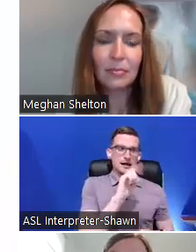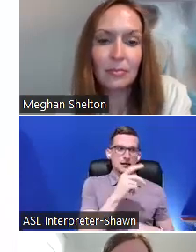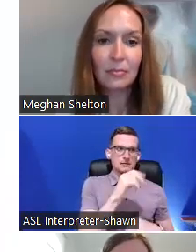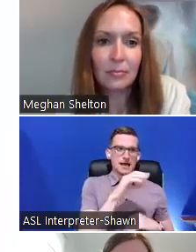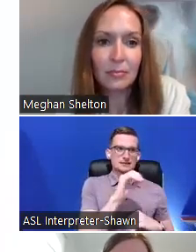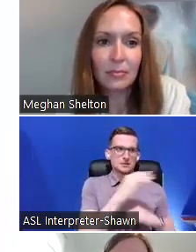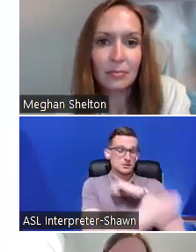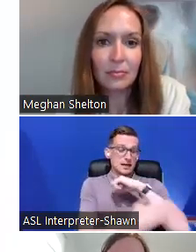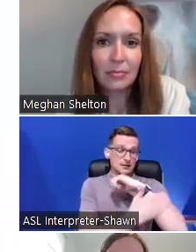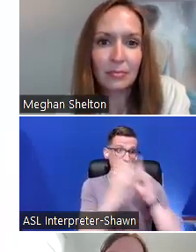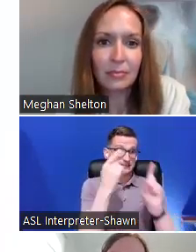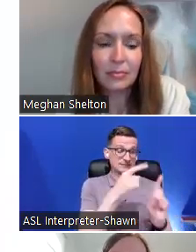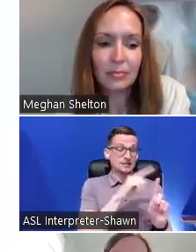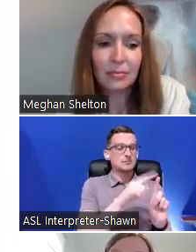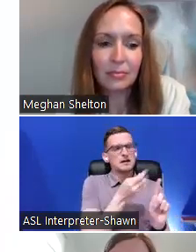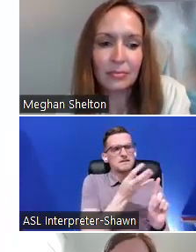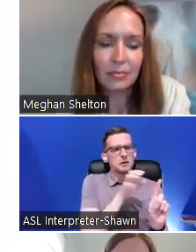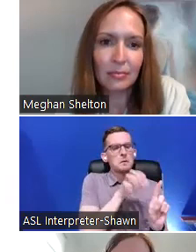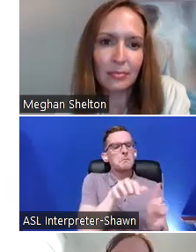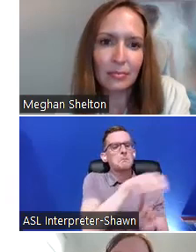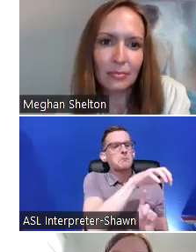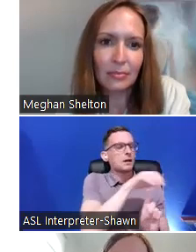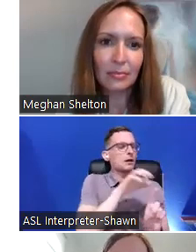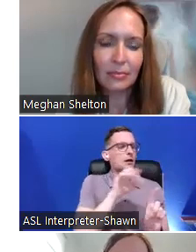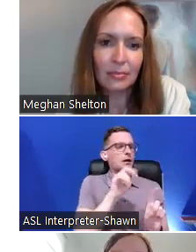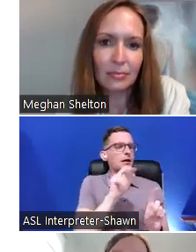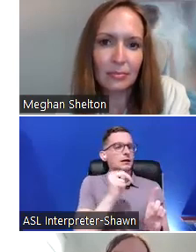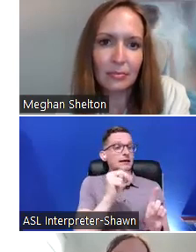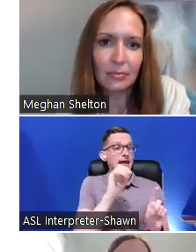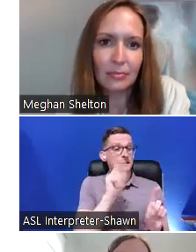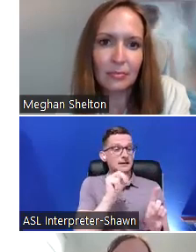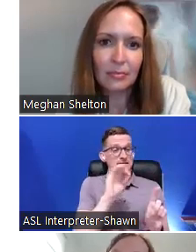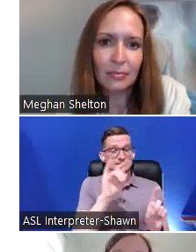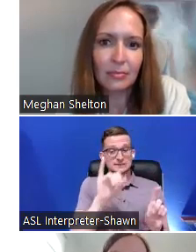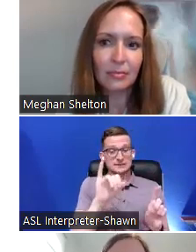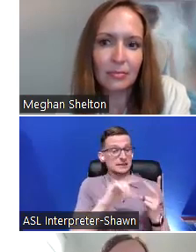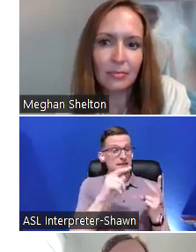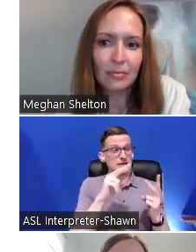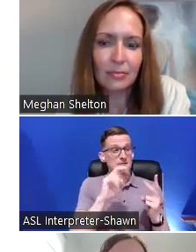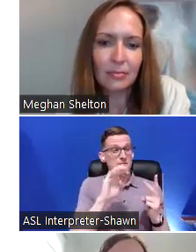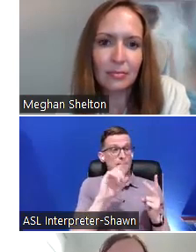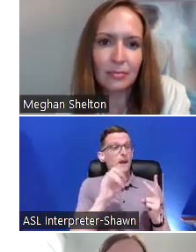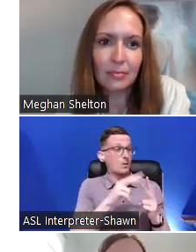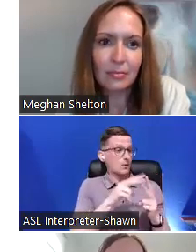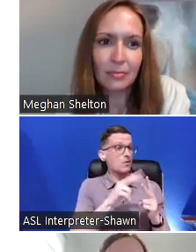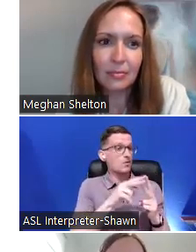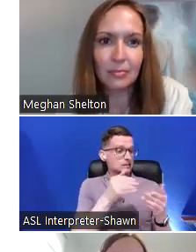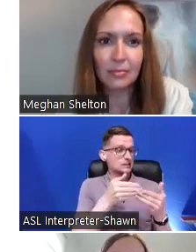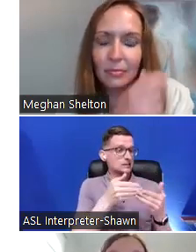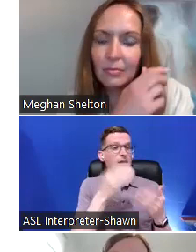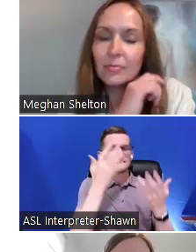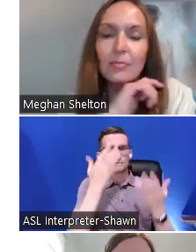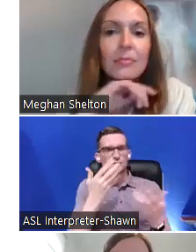the surrounding areas that are coming up, including Canyon City and Pueblo. Unfortunately,